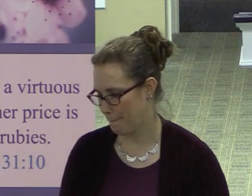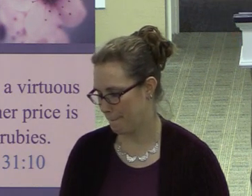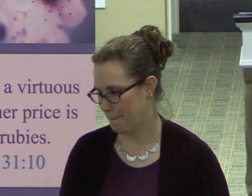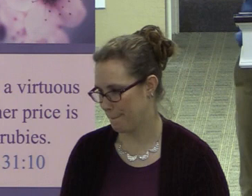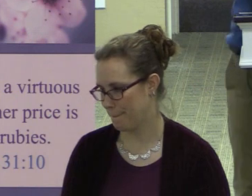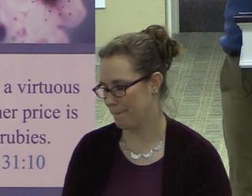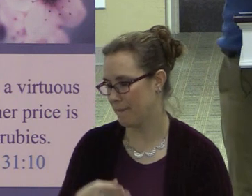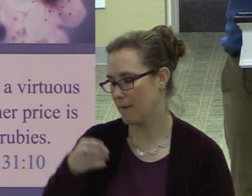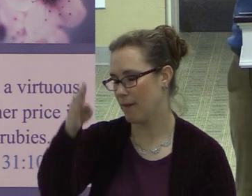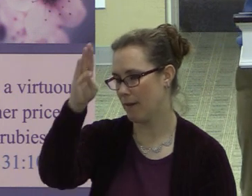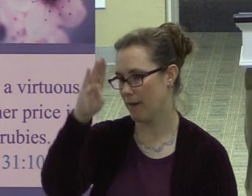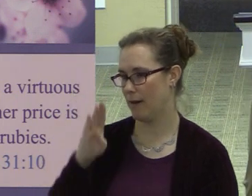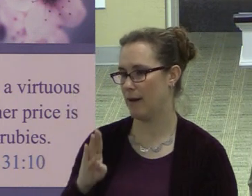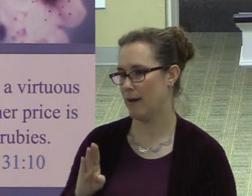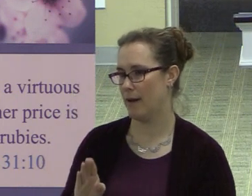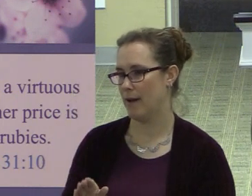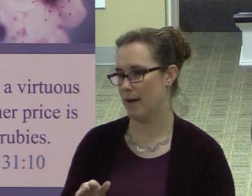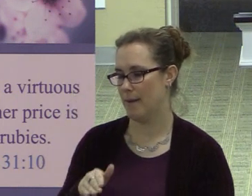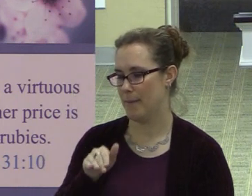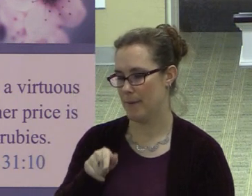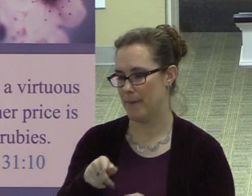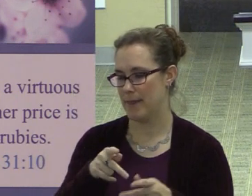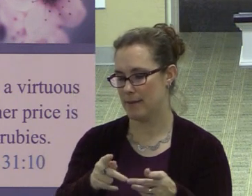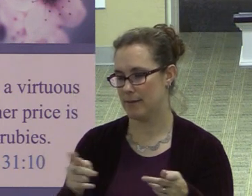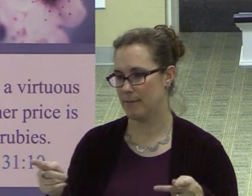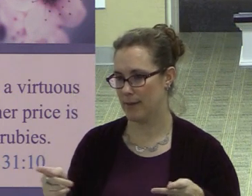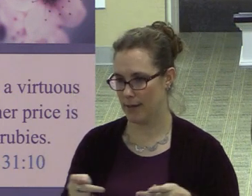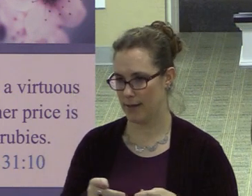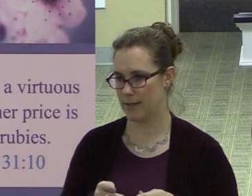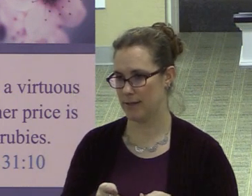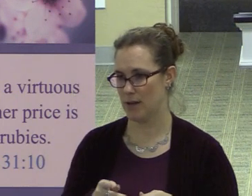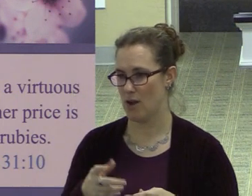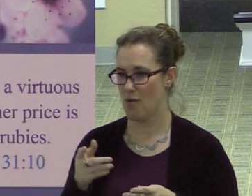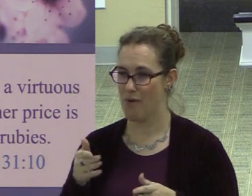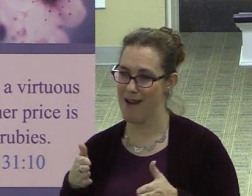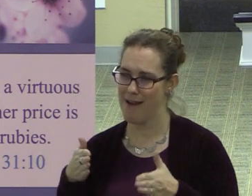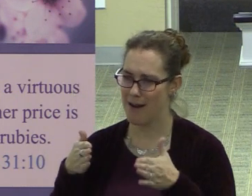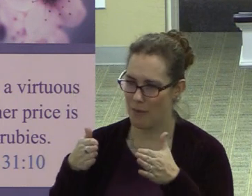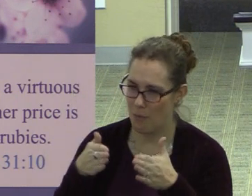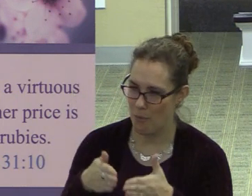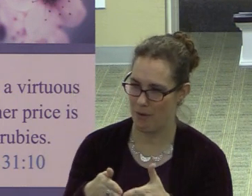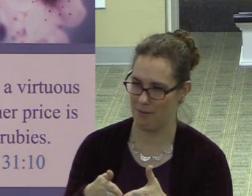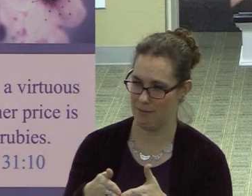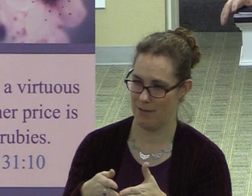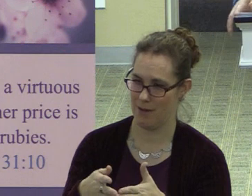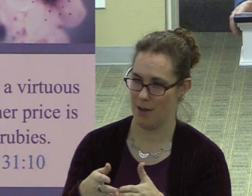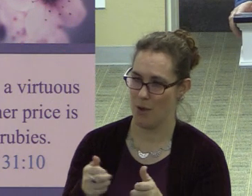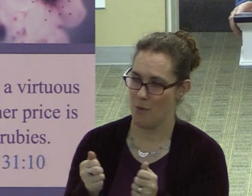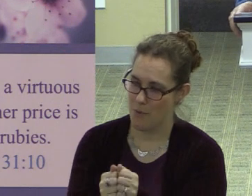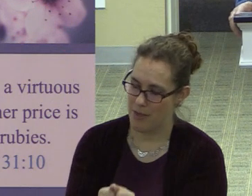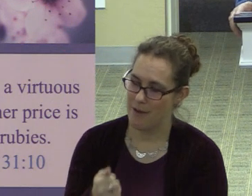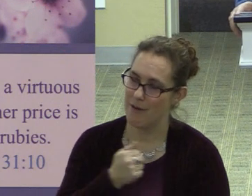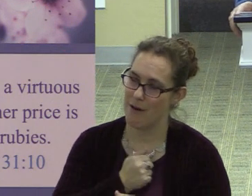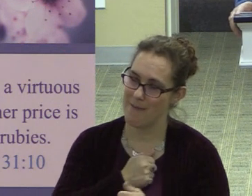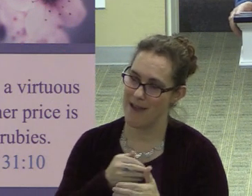And God put them right in this place, right in a corner, with an army after them.